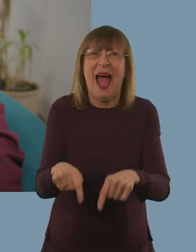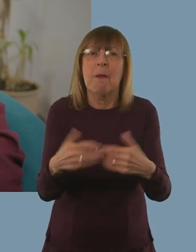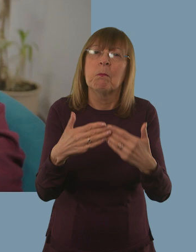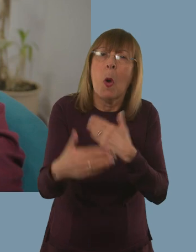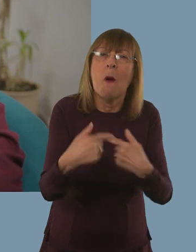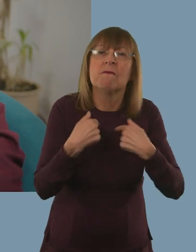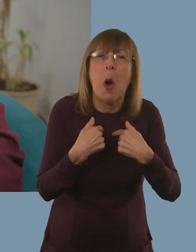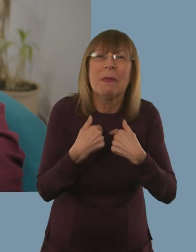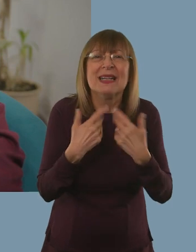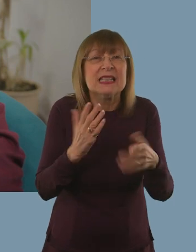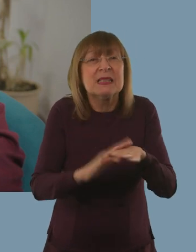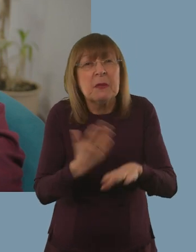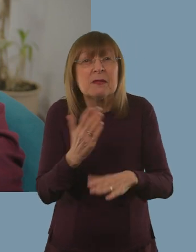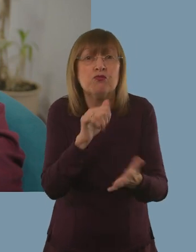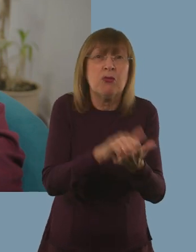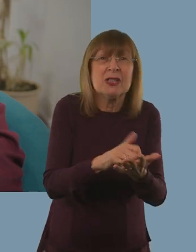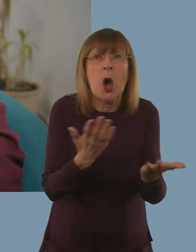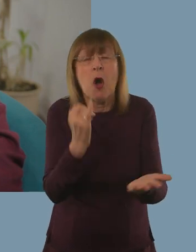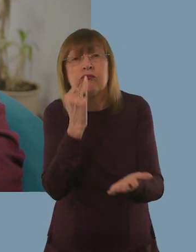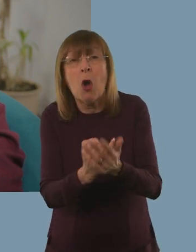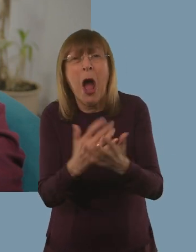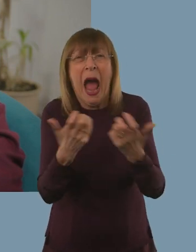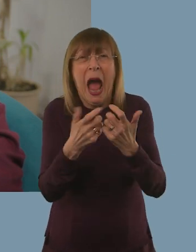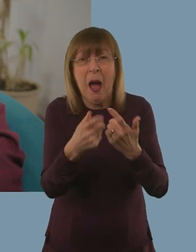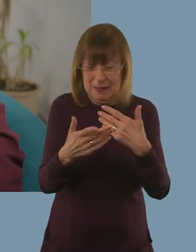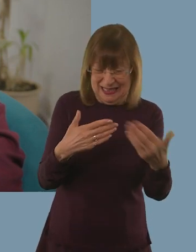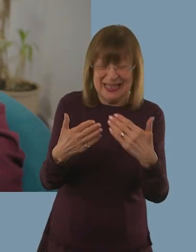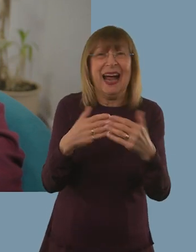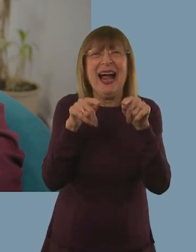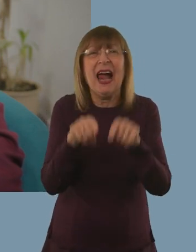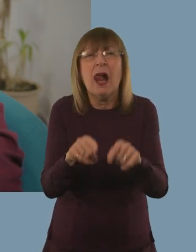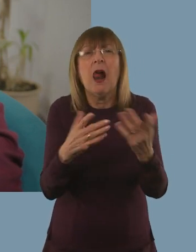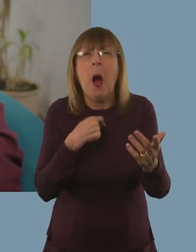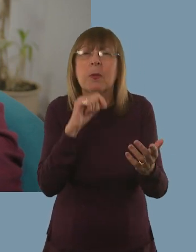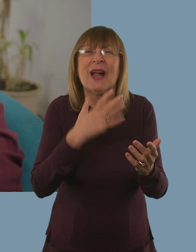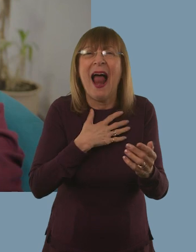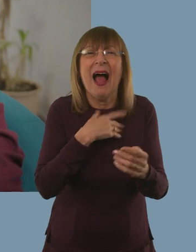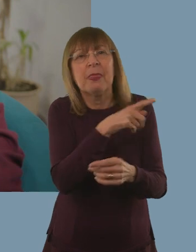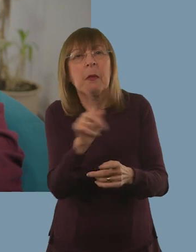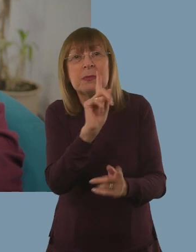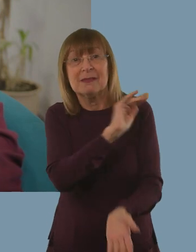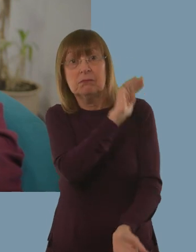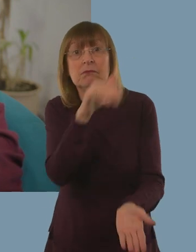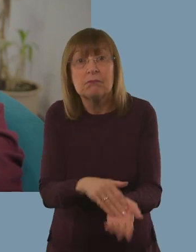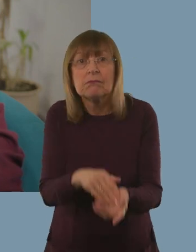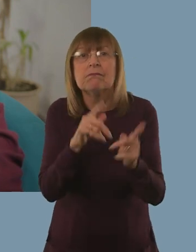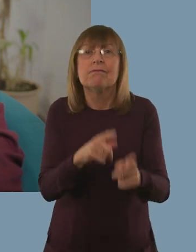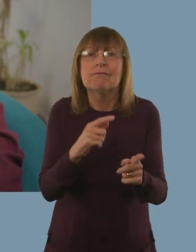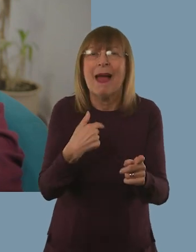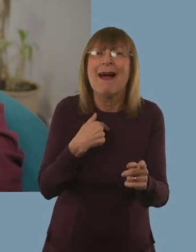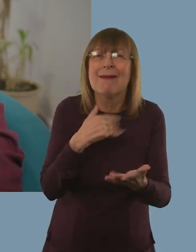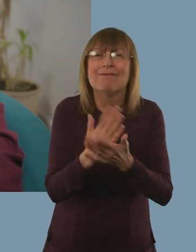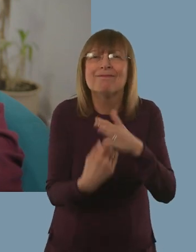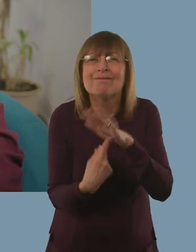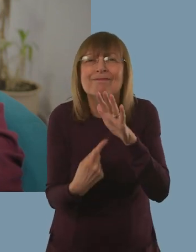often, whether or not it was right or wrong and they could deal with it. And I would have liked them to have turned up and just been there and gone, how are you